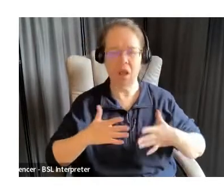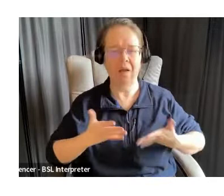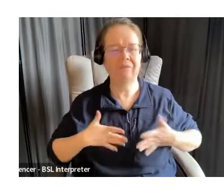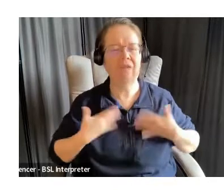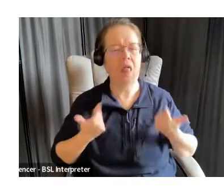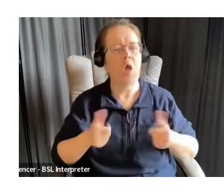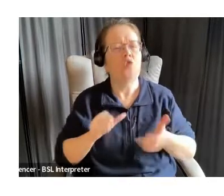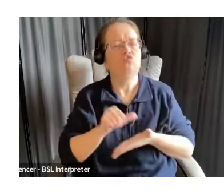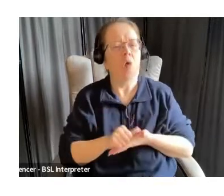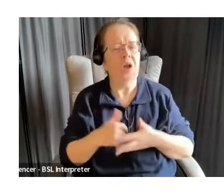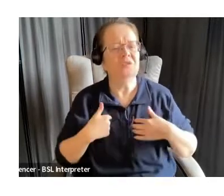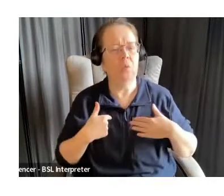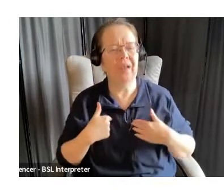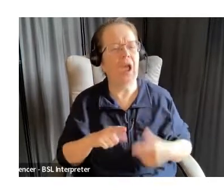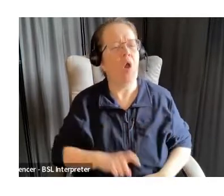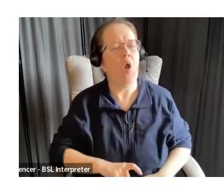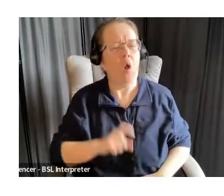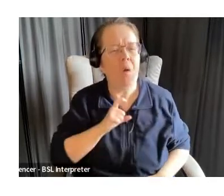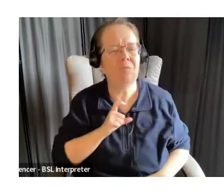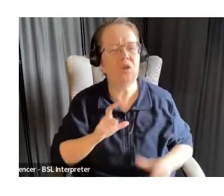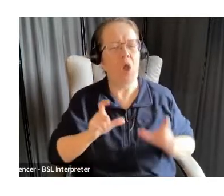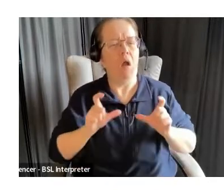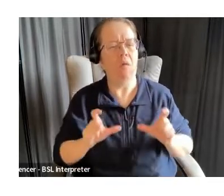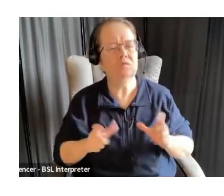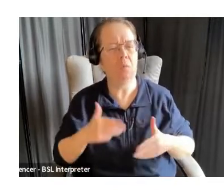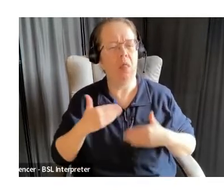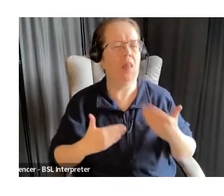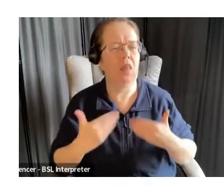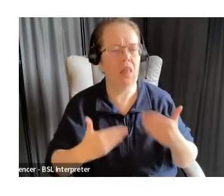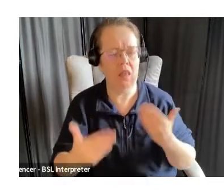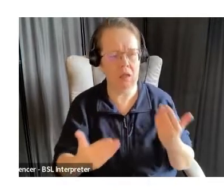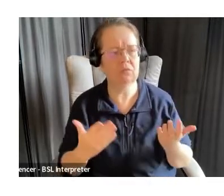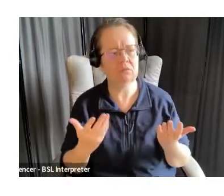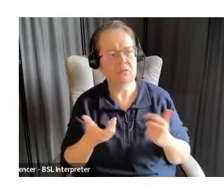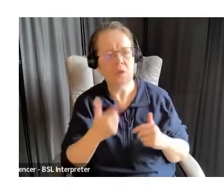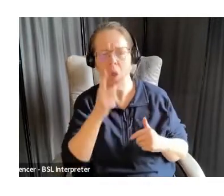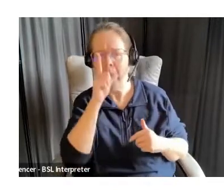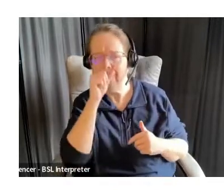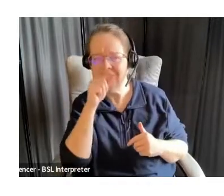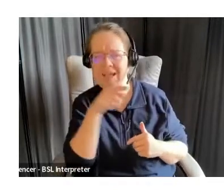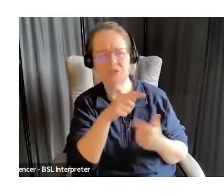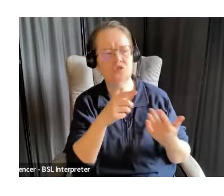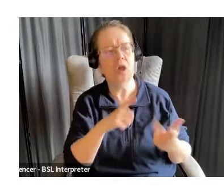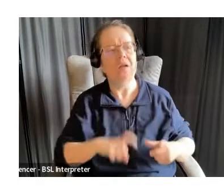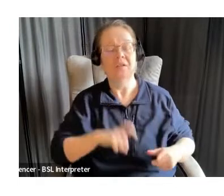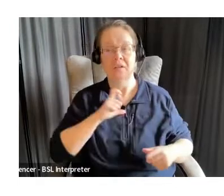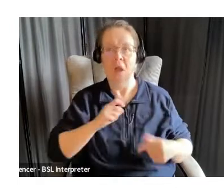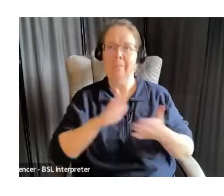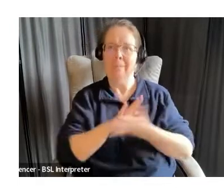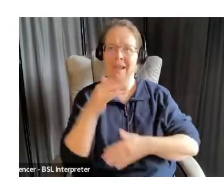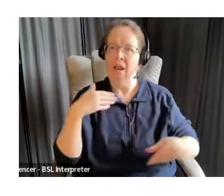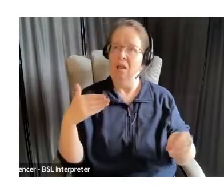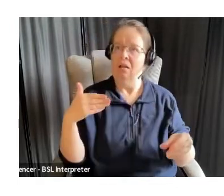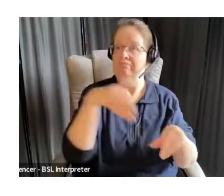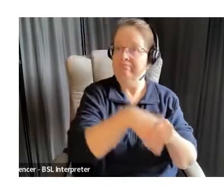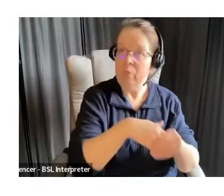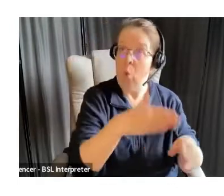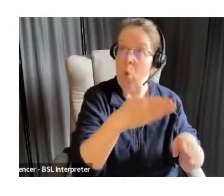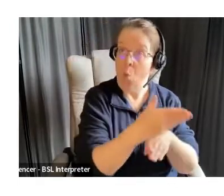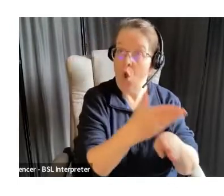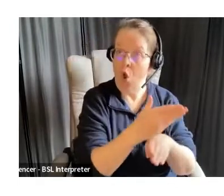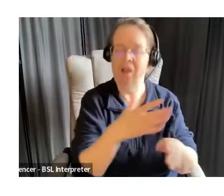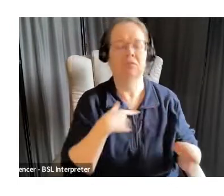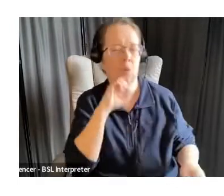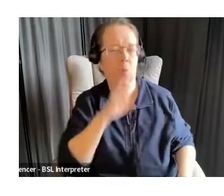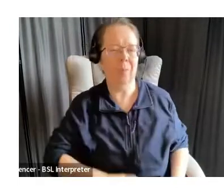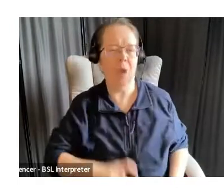comfortable for you, that you're confident in that process, and therefore potentially confident in working for that employer, right? So